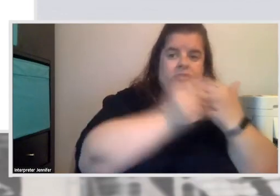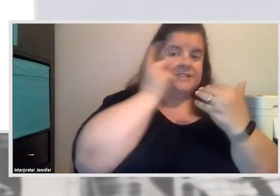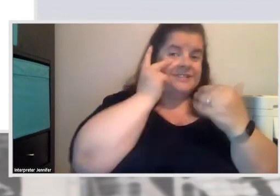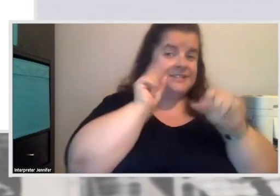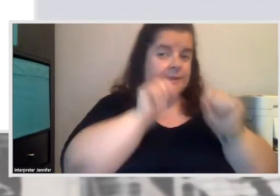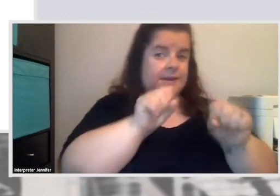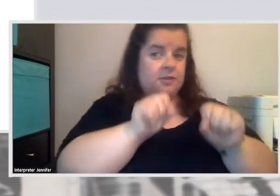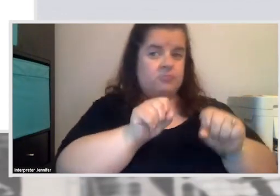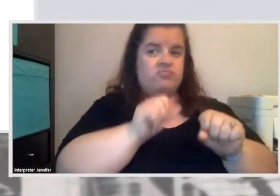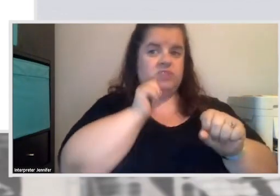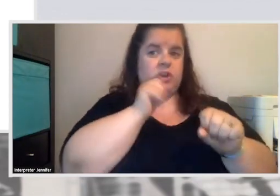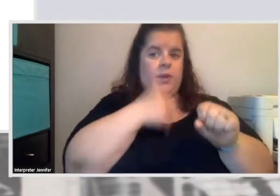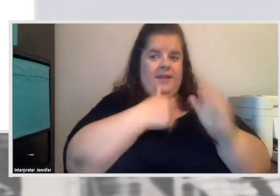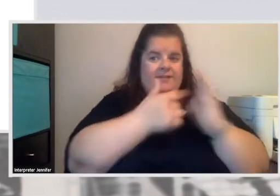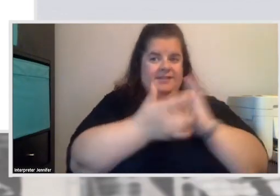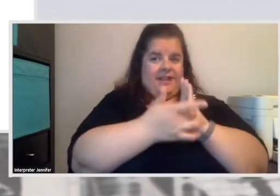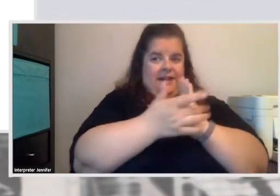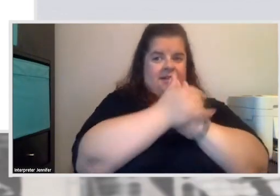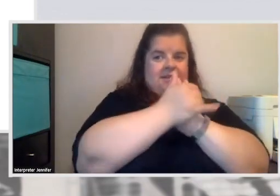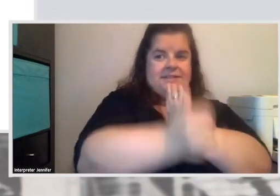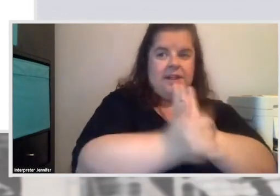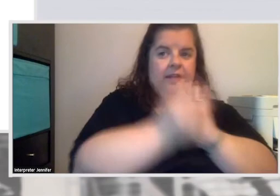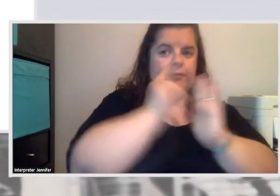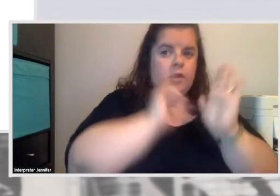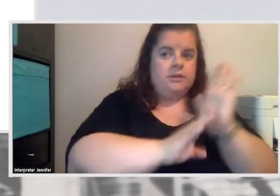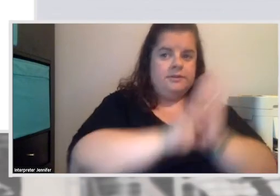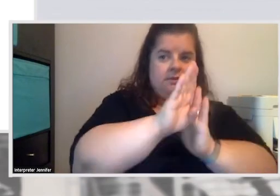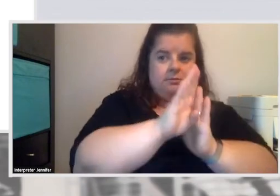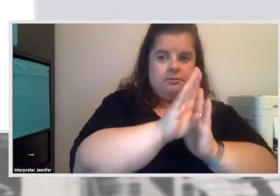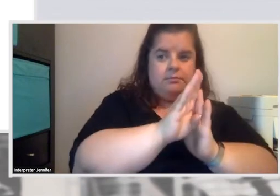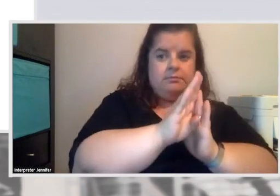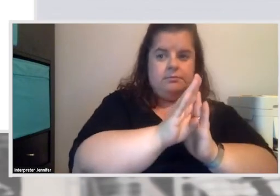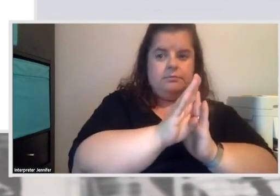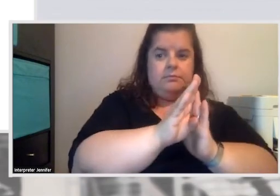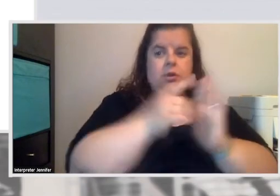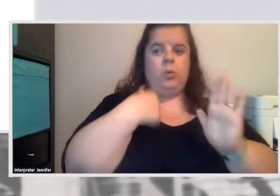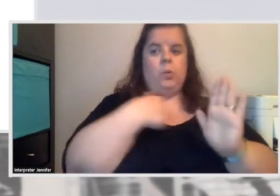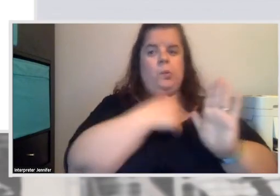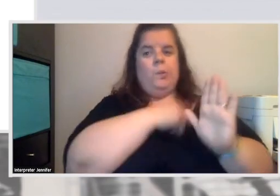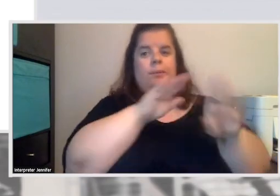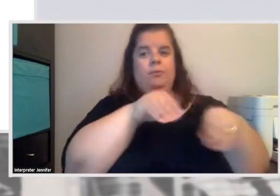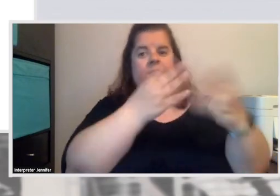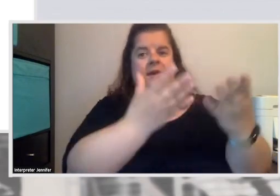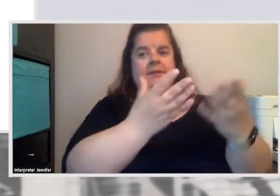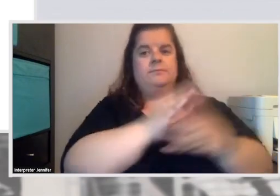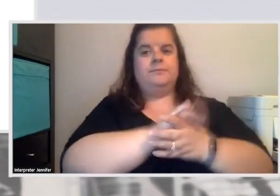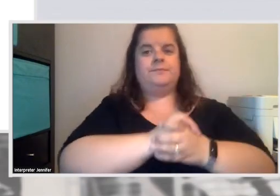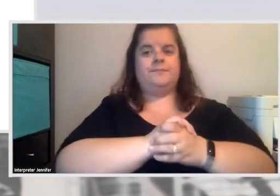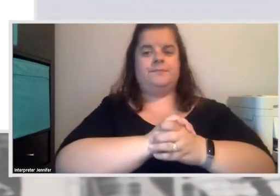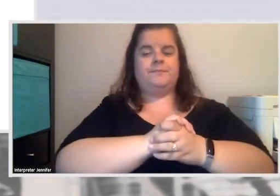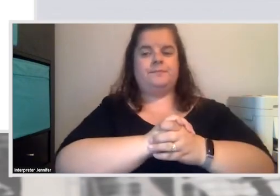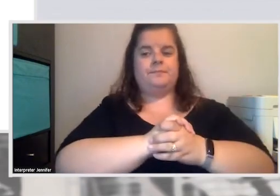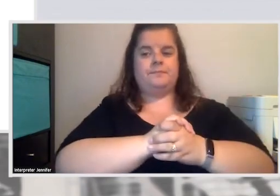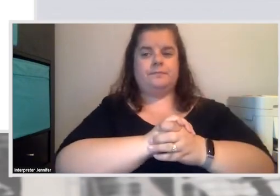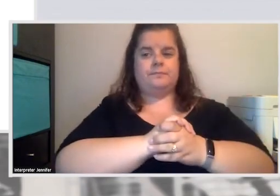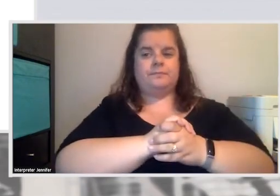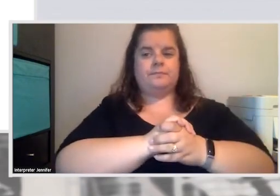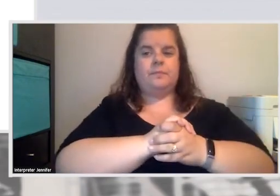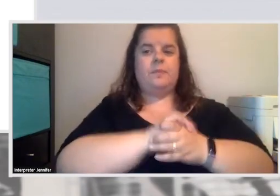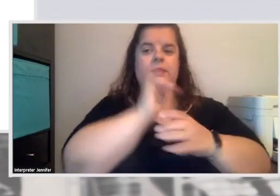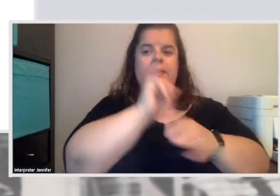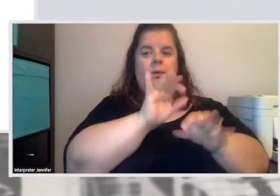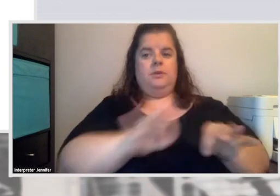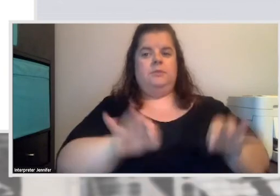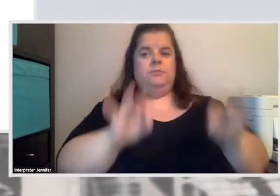but they don't have that technical skill for development, we provide that as well. We found that was an important